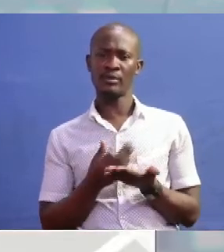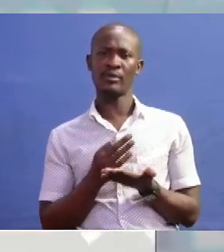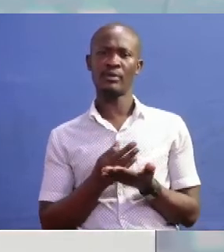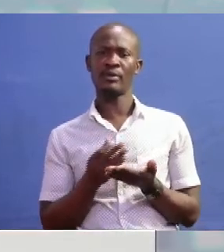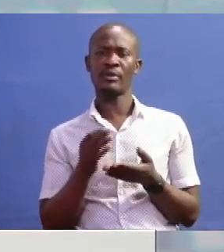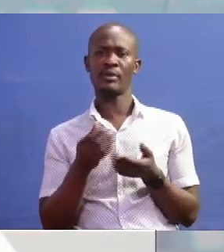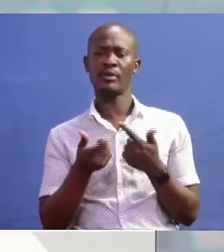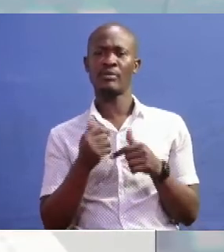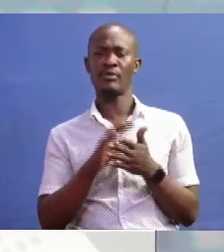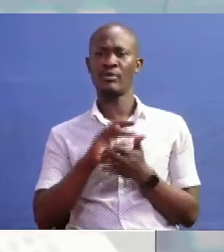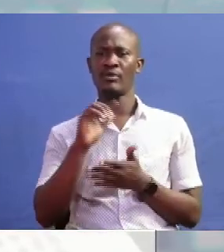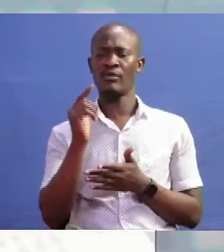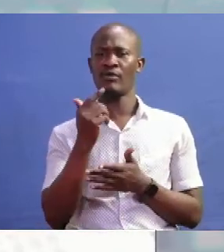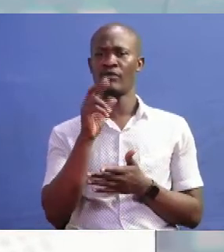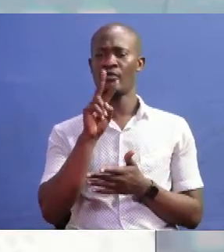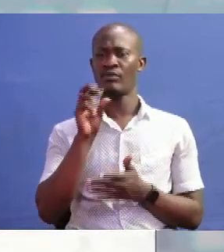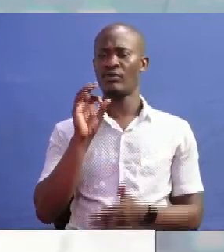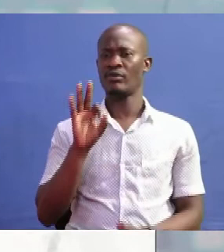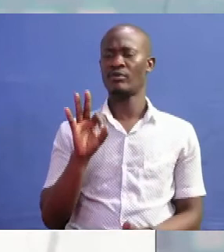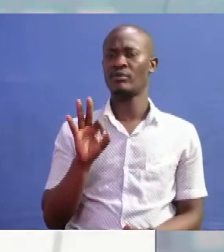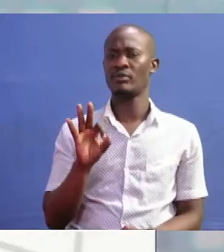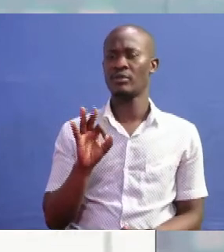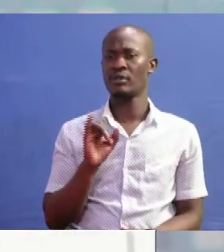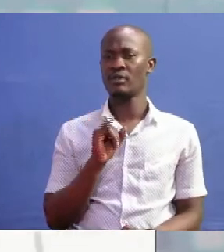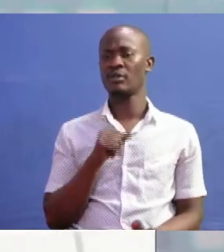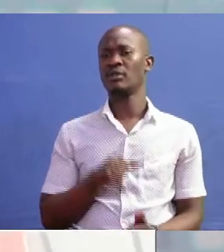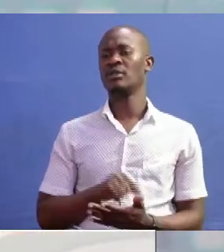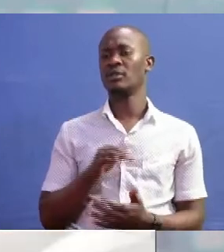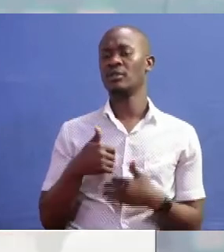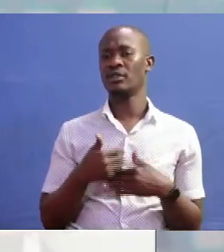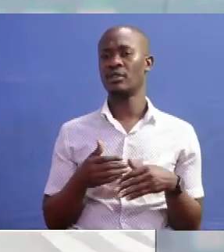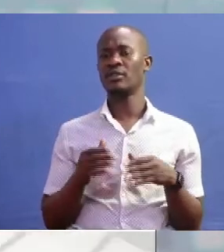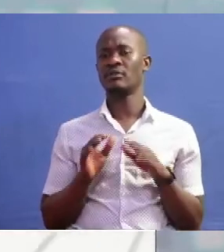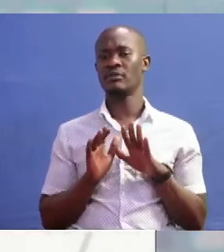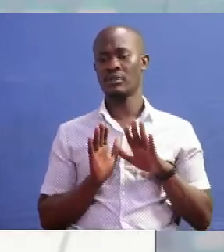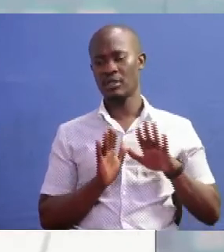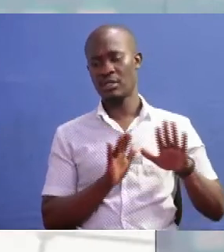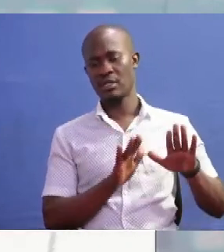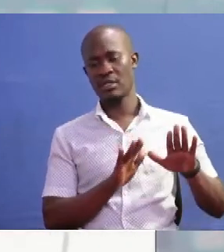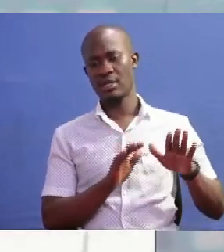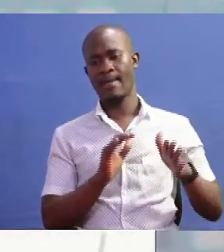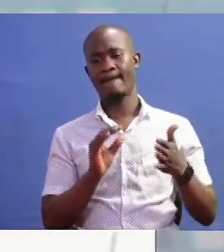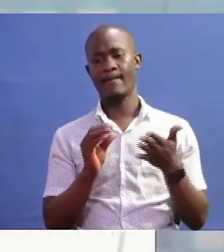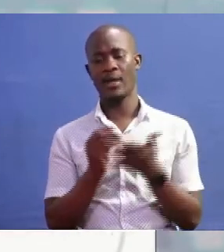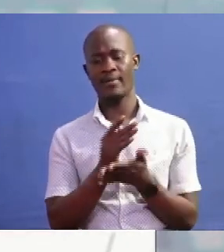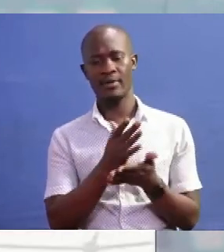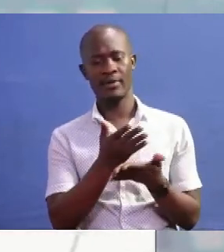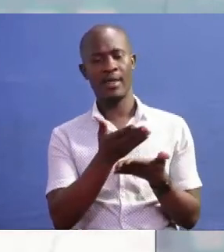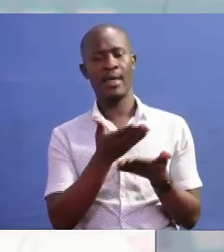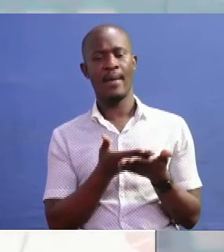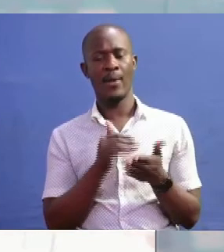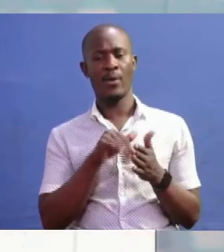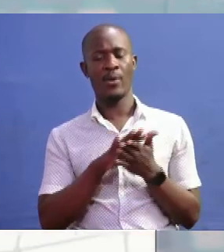in 1st January 2023, it exempts capital gains on the stock